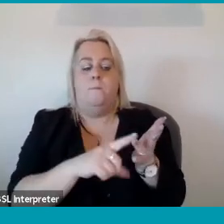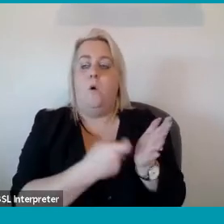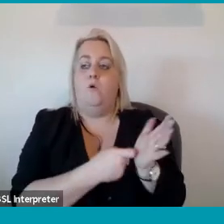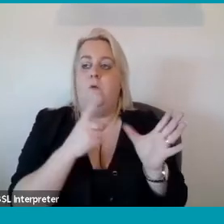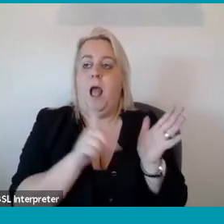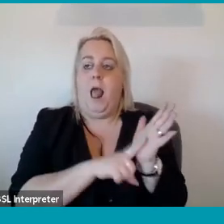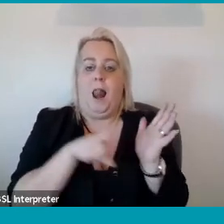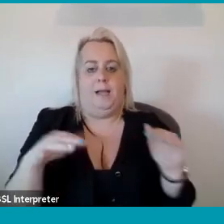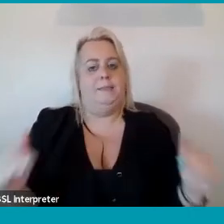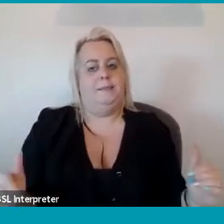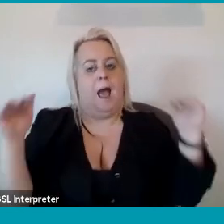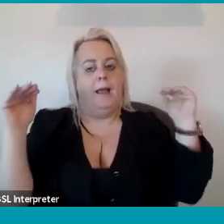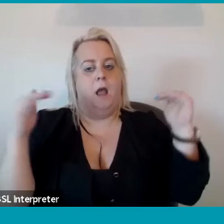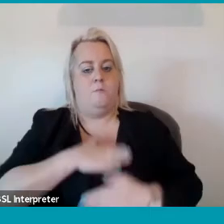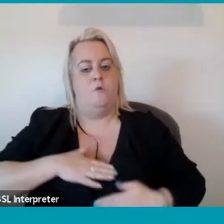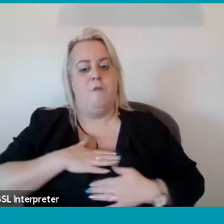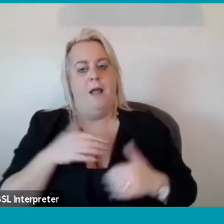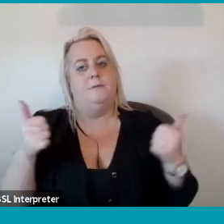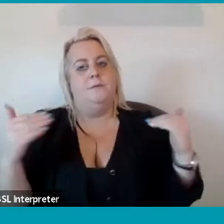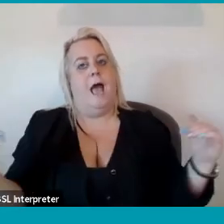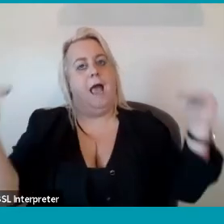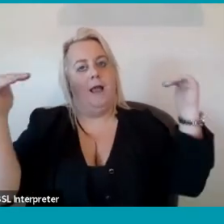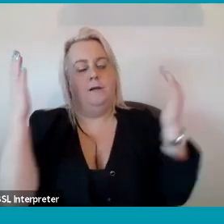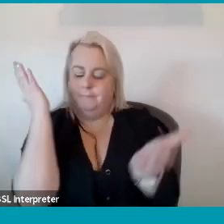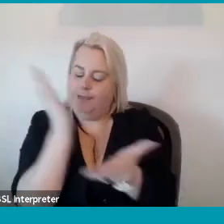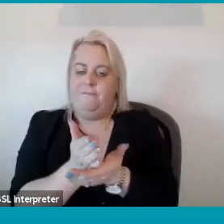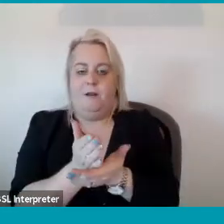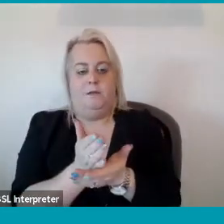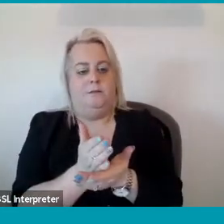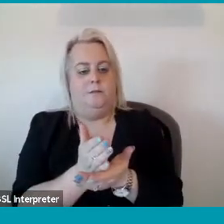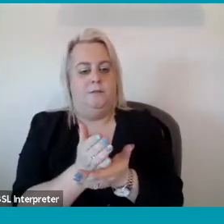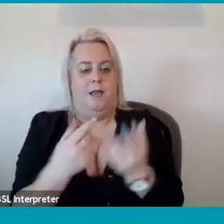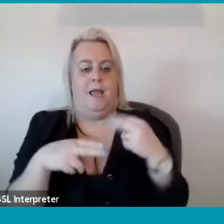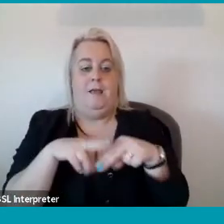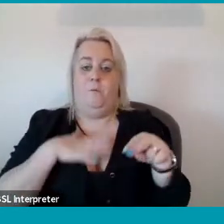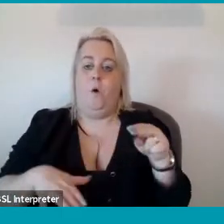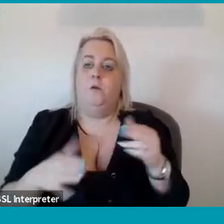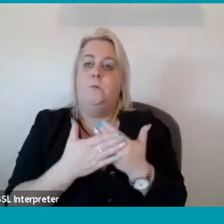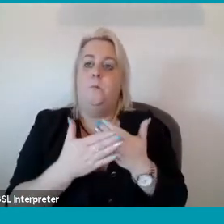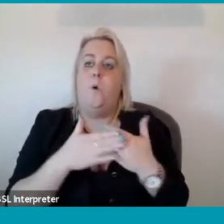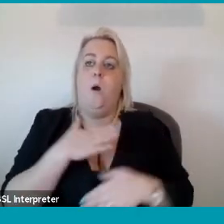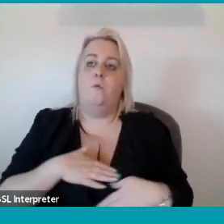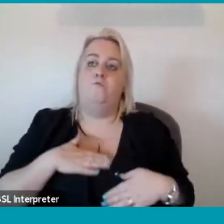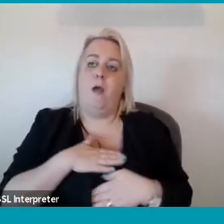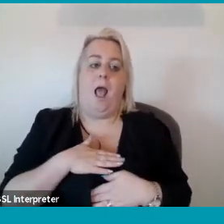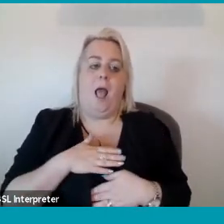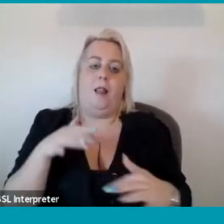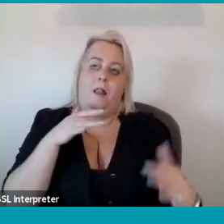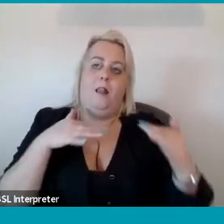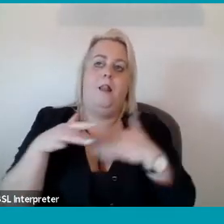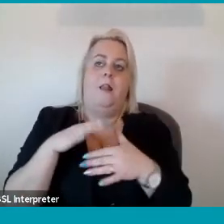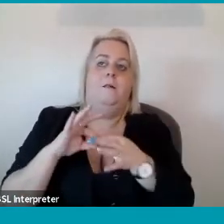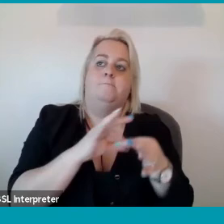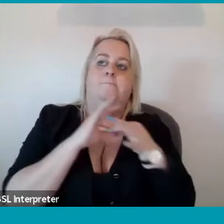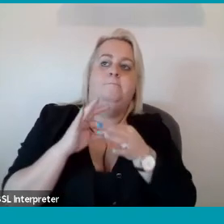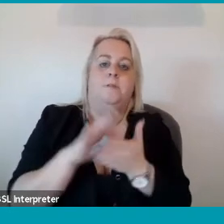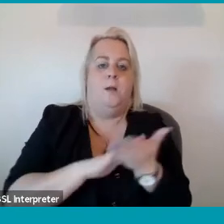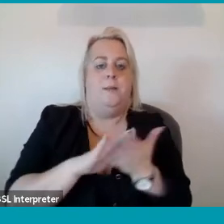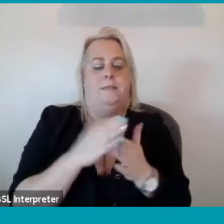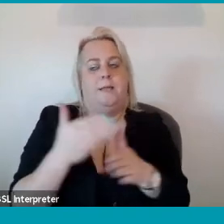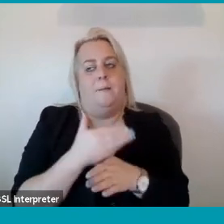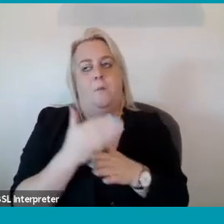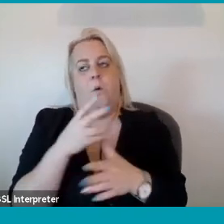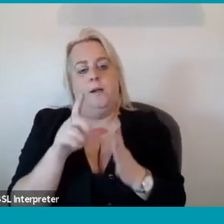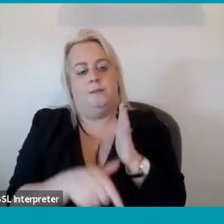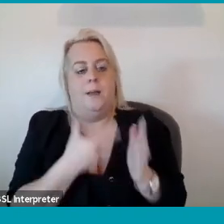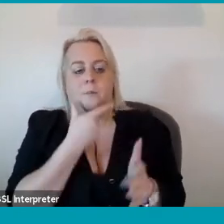if you want good morale in your organization, employ disabled people and support them. And then there's the diversity of thought we talked about